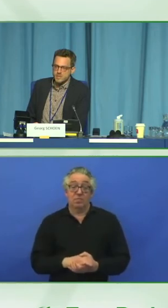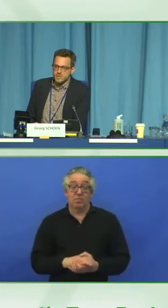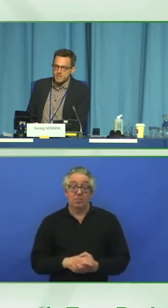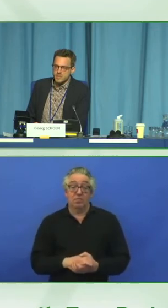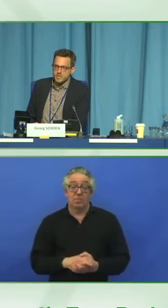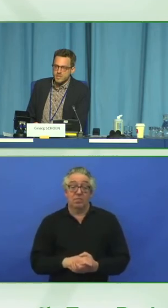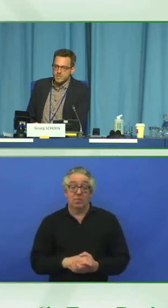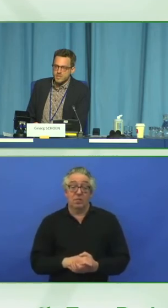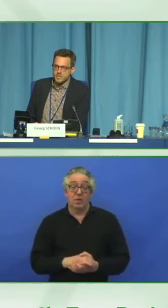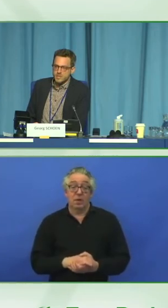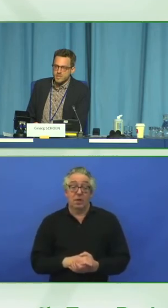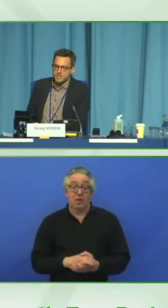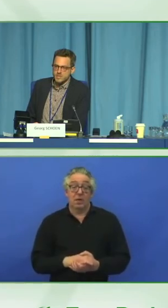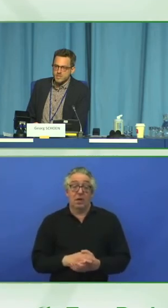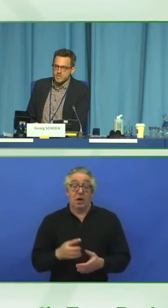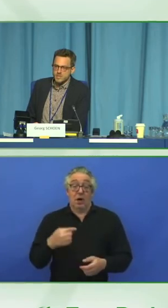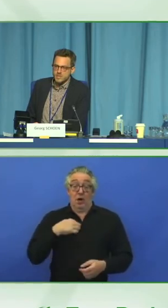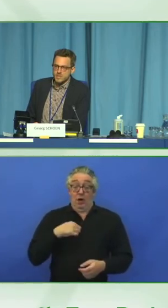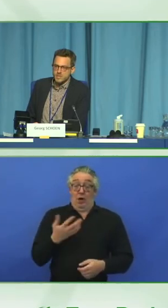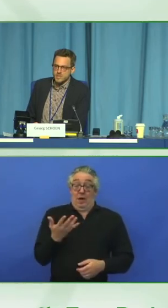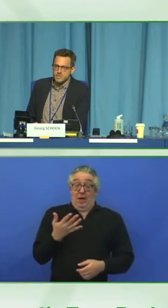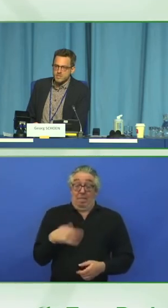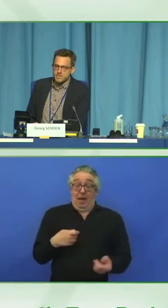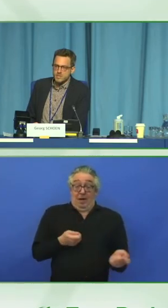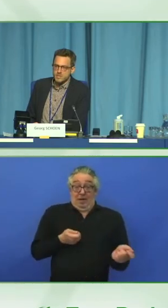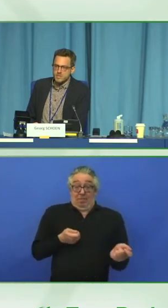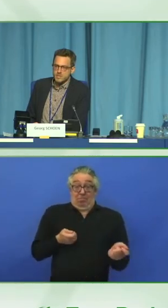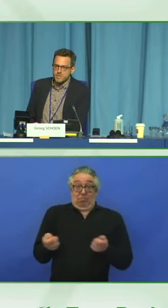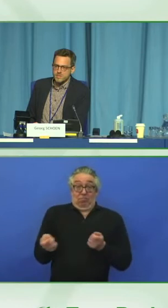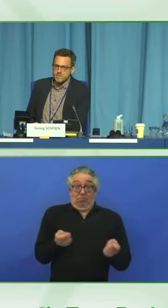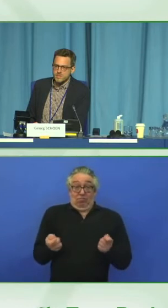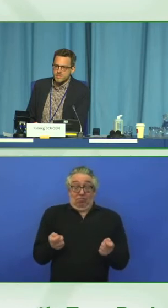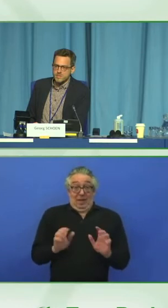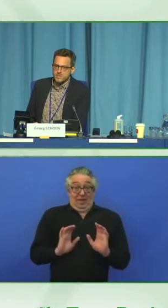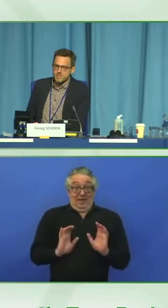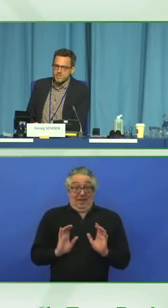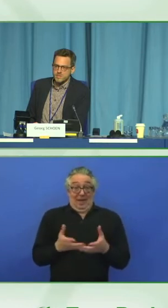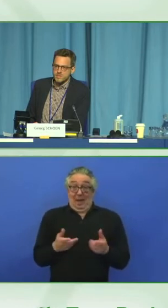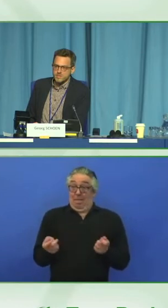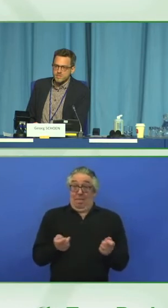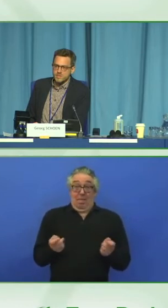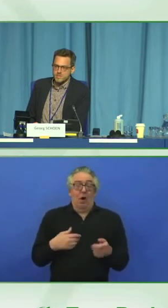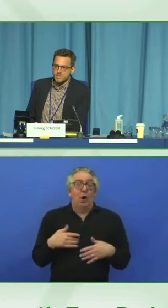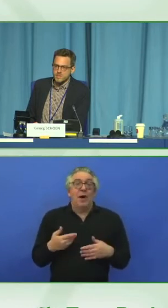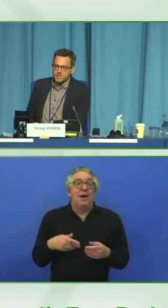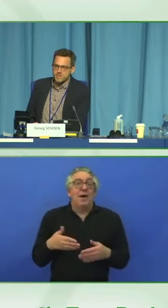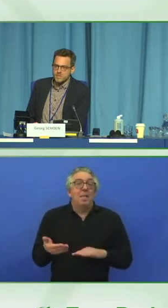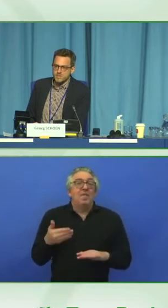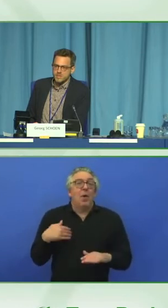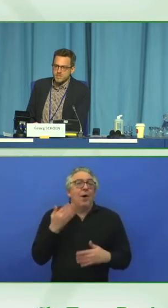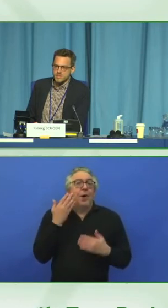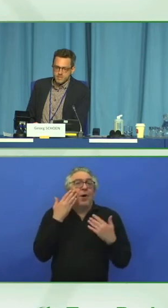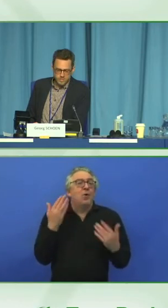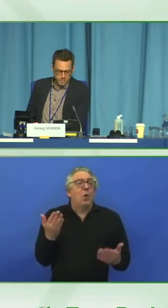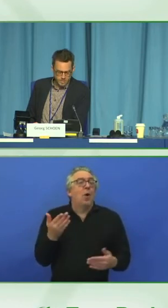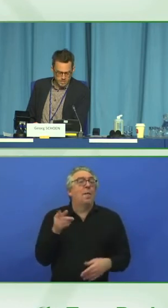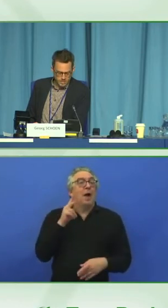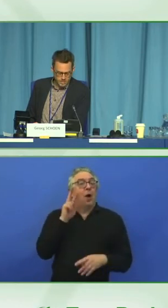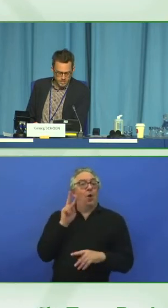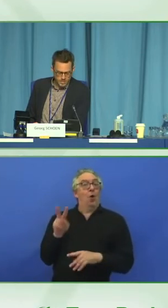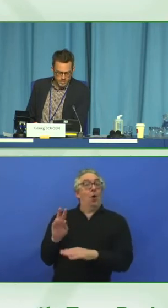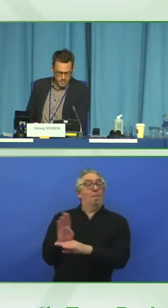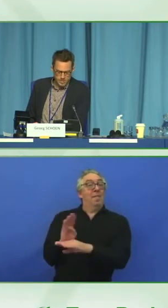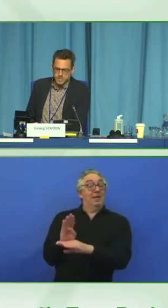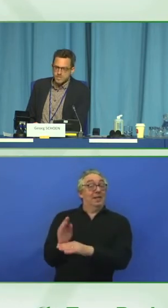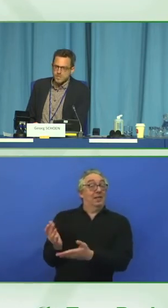into an organization is just a journey in itself. And that's really, I think, where, you know, we've focused our support on. Because at the end of the